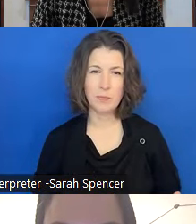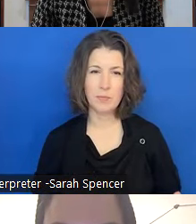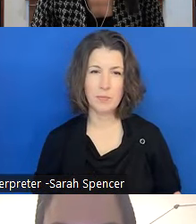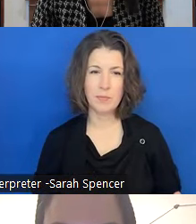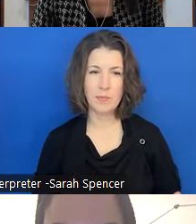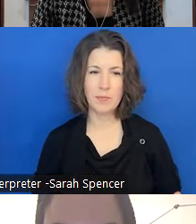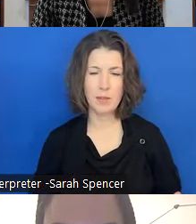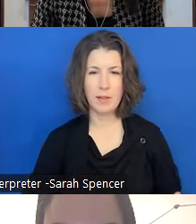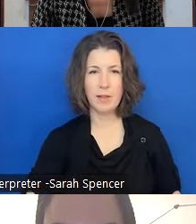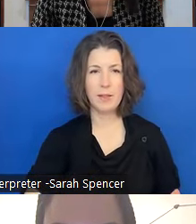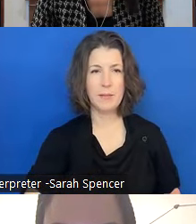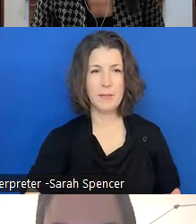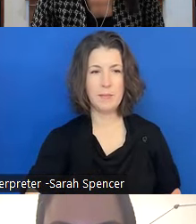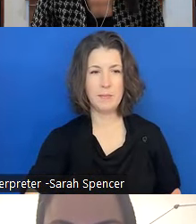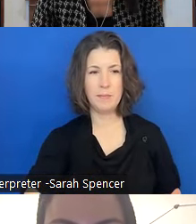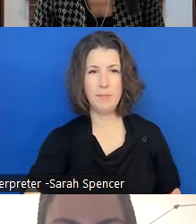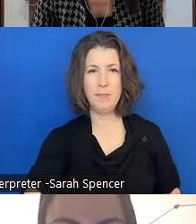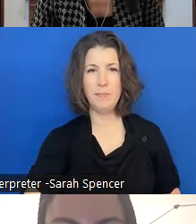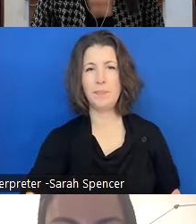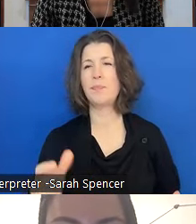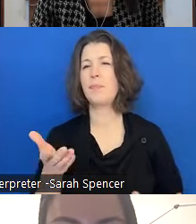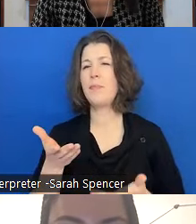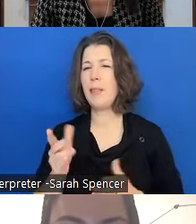start this from the beginning.